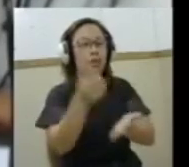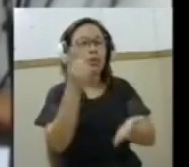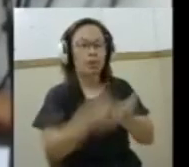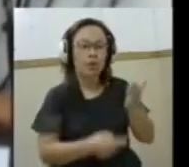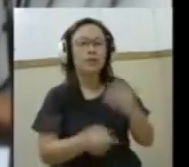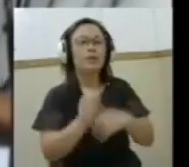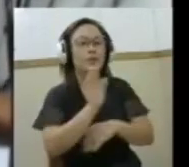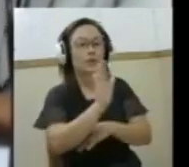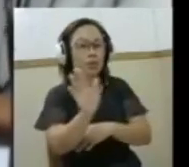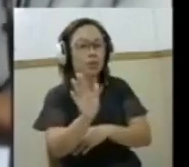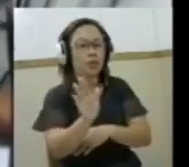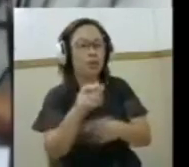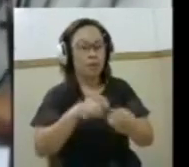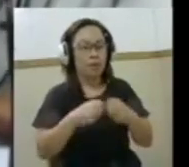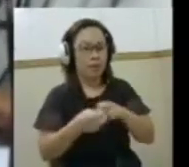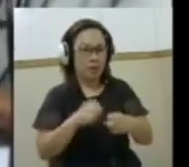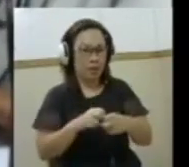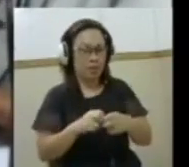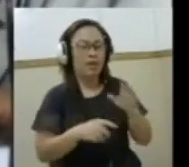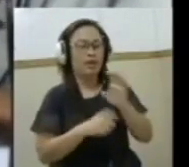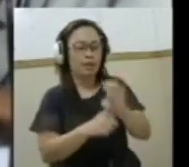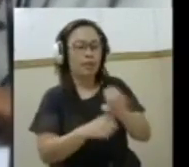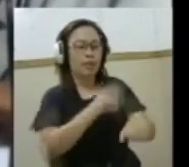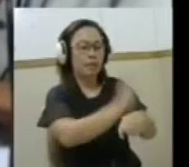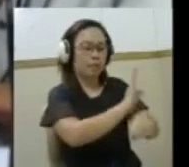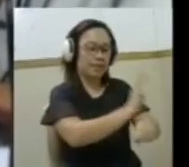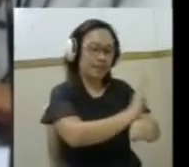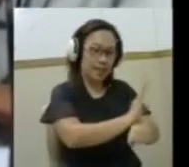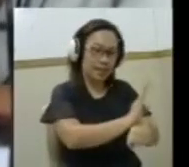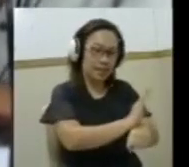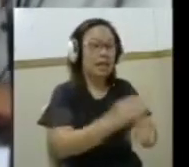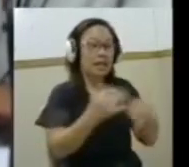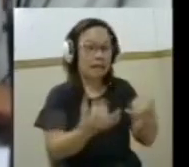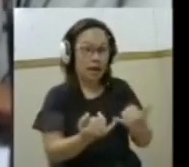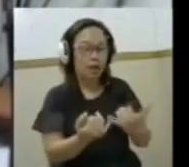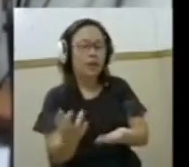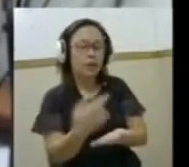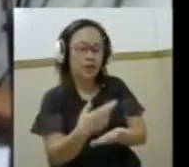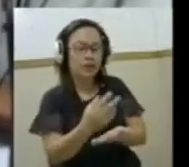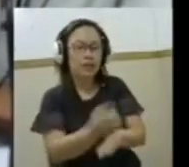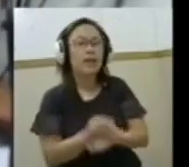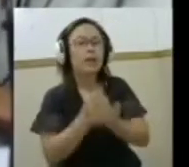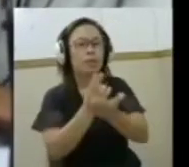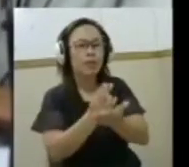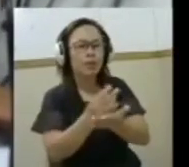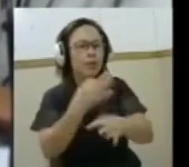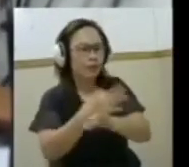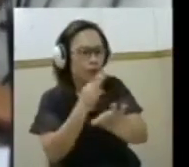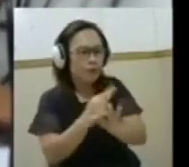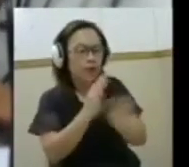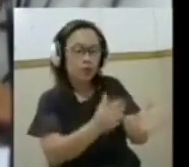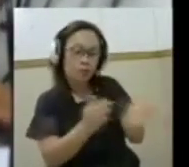in business, you have competition. Correct. So, in researching your competitors and what they're up to helps you formulate your plans